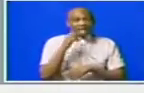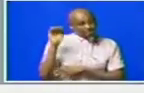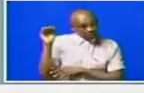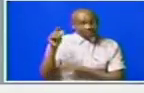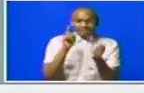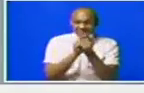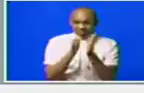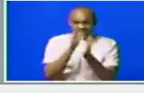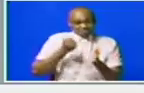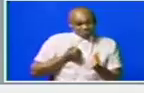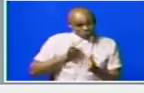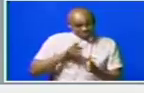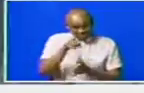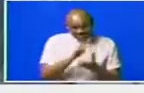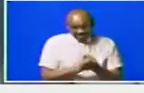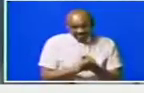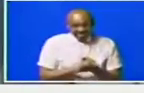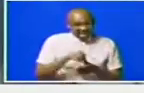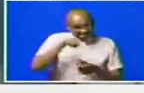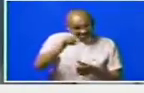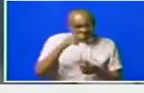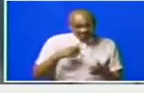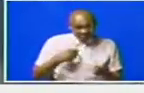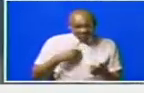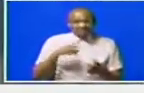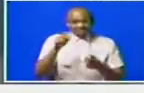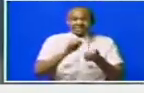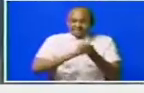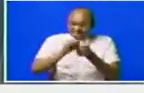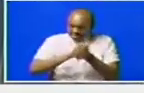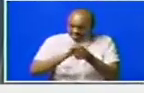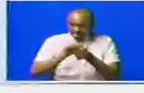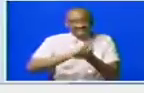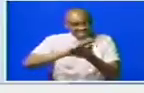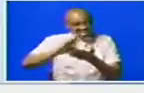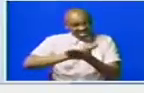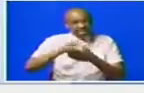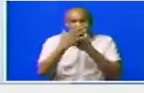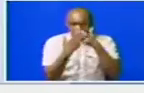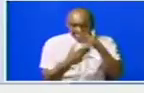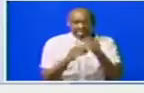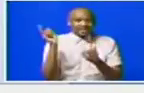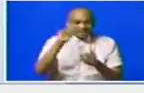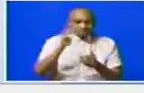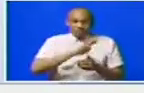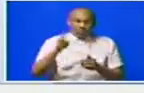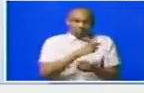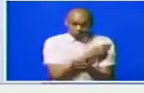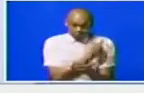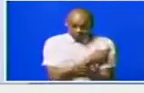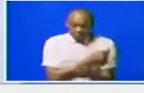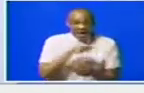meet Catherine as one of her two weekly dialysis sessions and at the Nairobi West Hospital. Catherine,